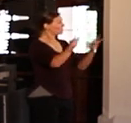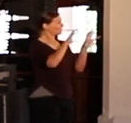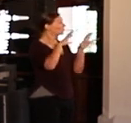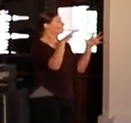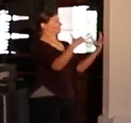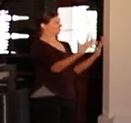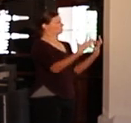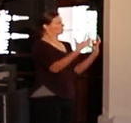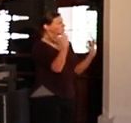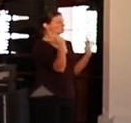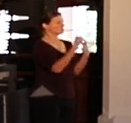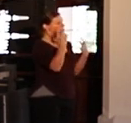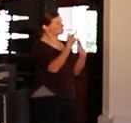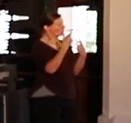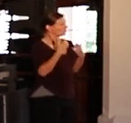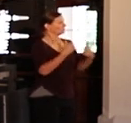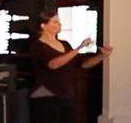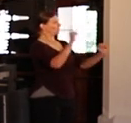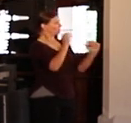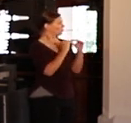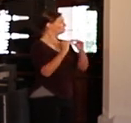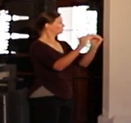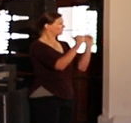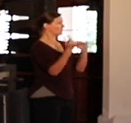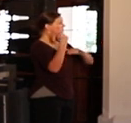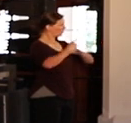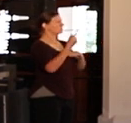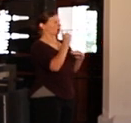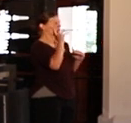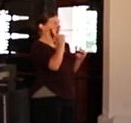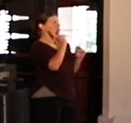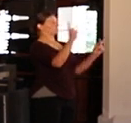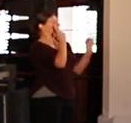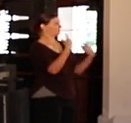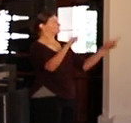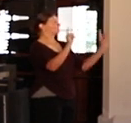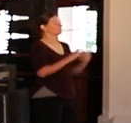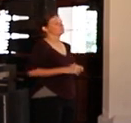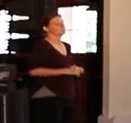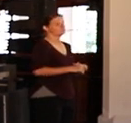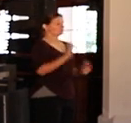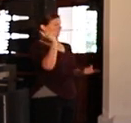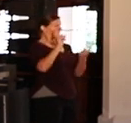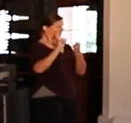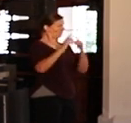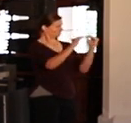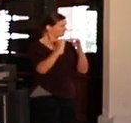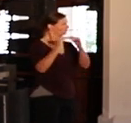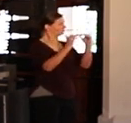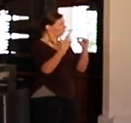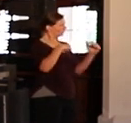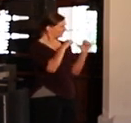ever towards justice, and that one day we will see that come to be. Until that day comes,